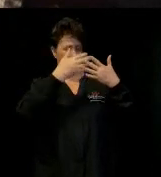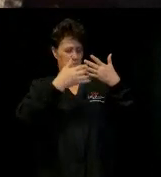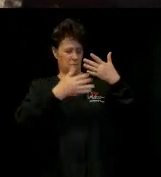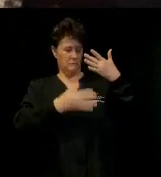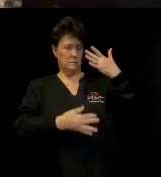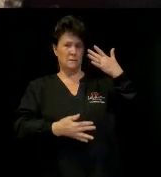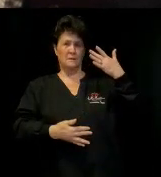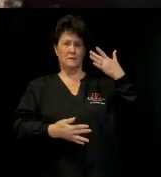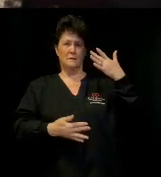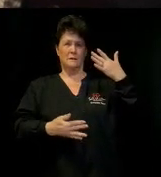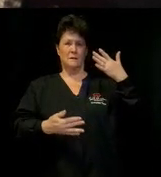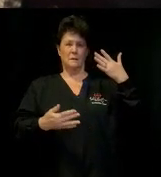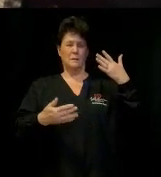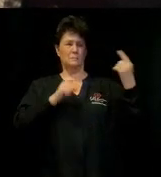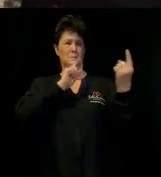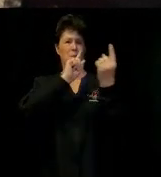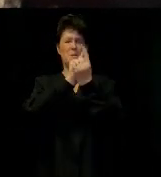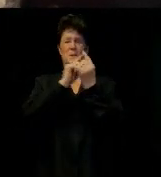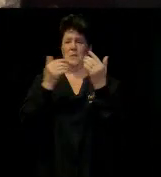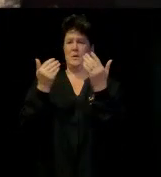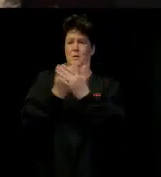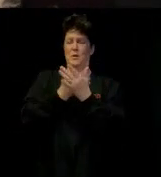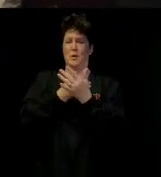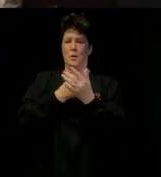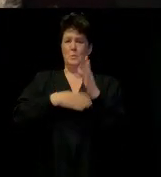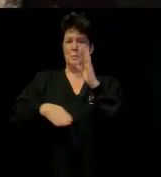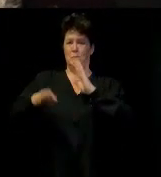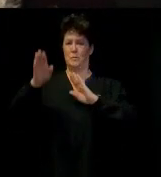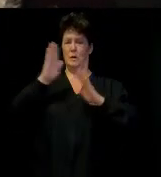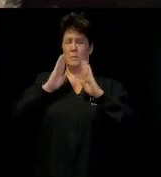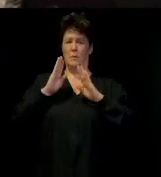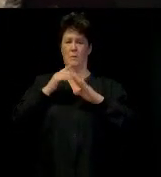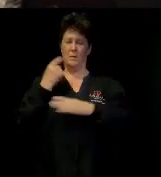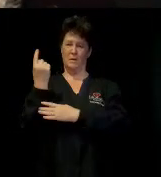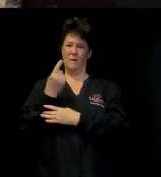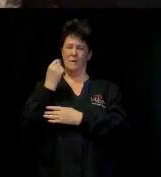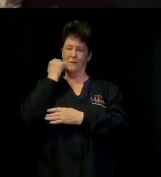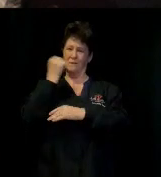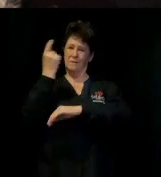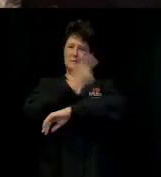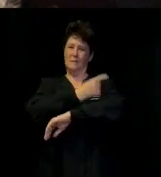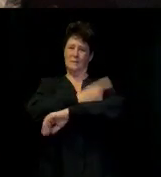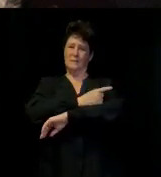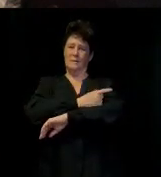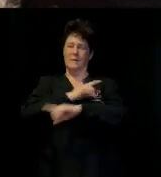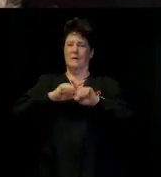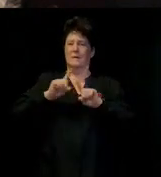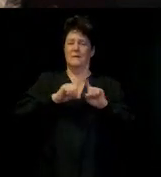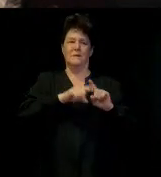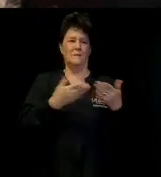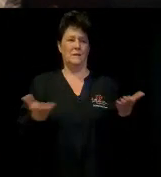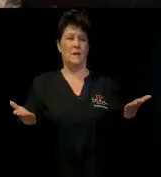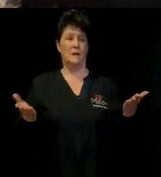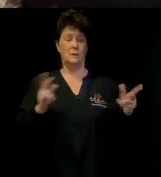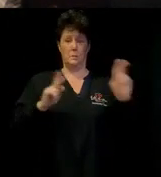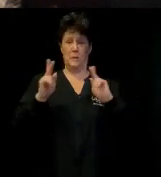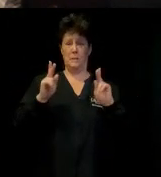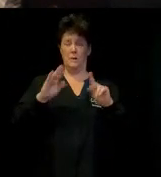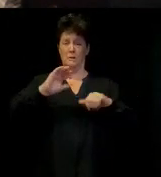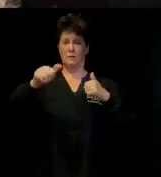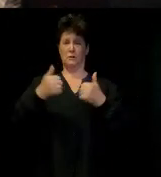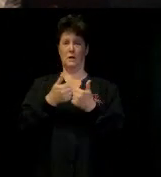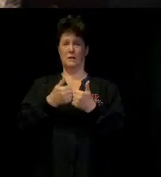confronted with new issues on a daily basis from all the mountains of influence, situations, circumstances, and people challenging